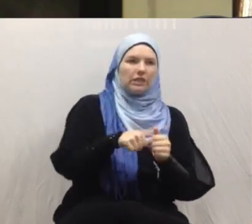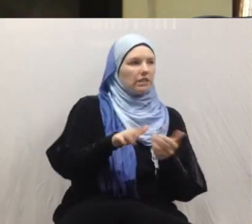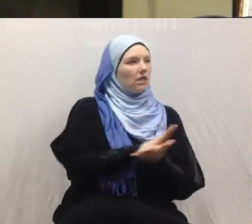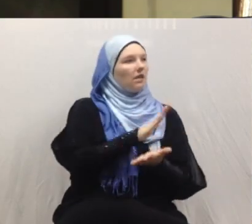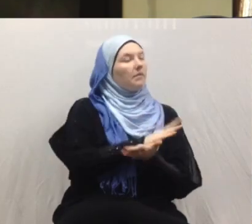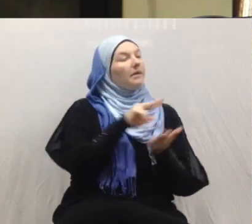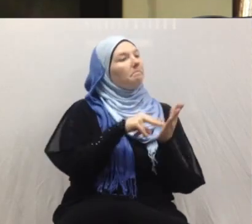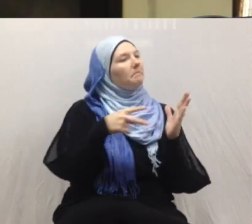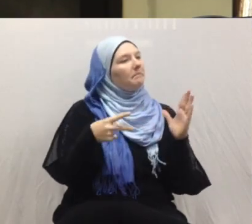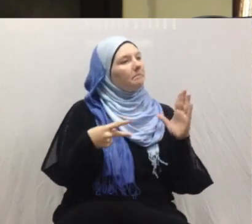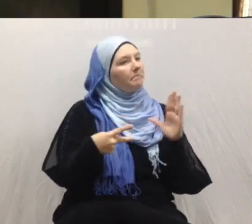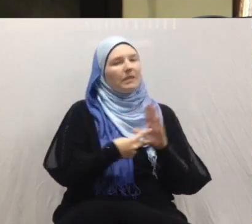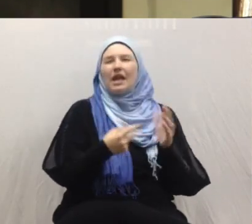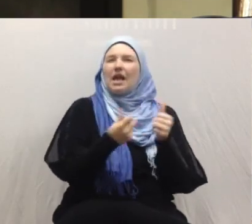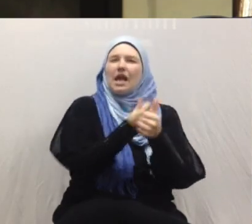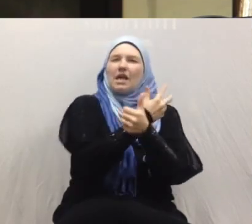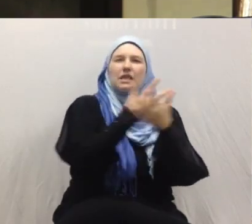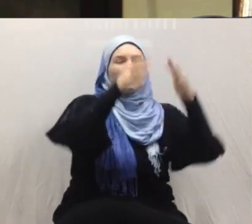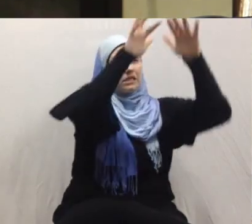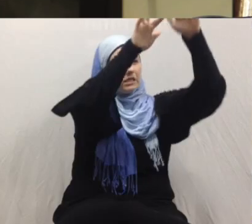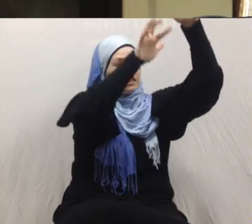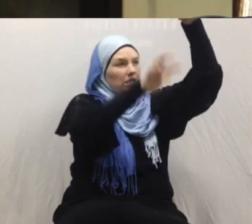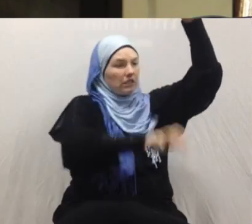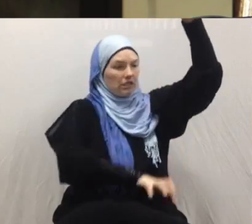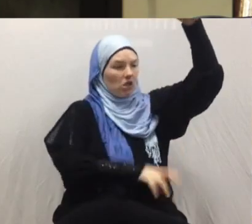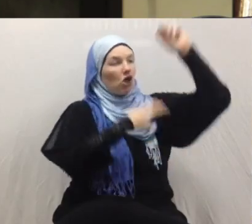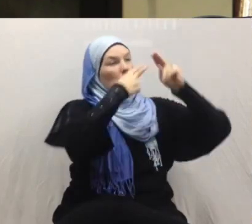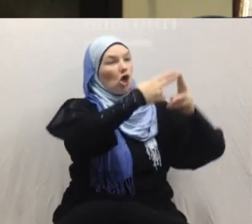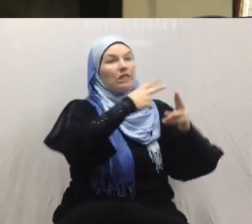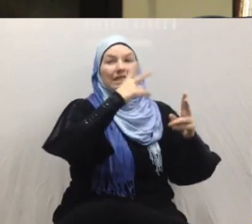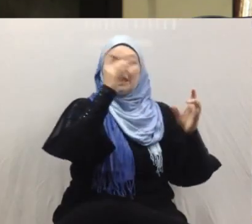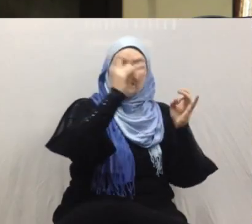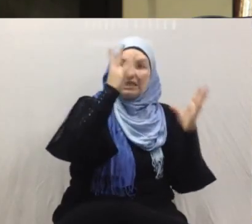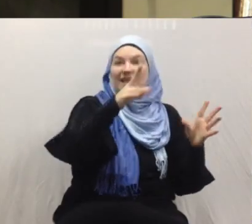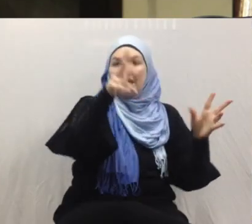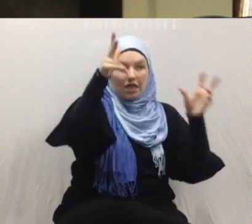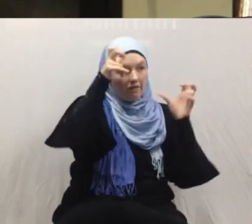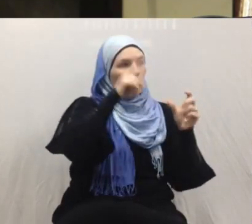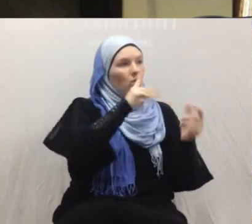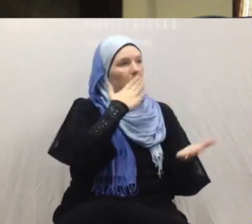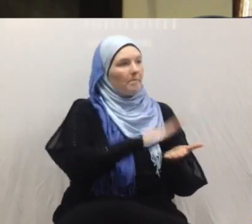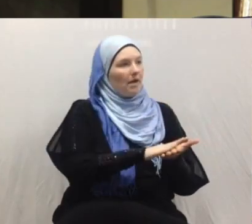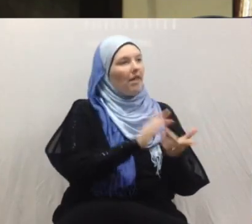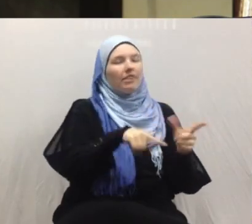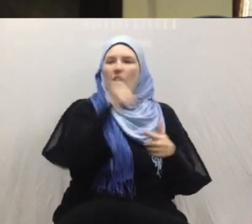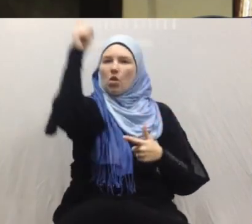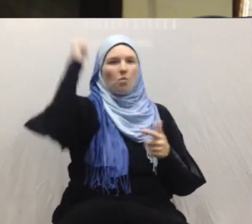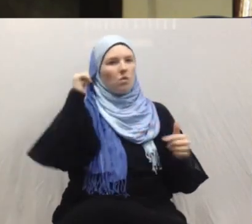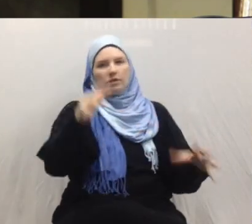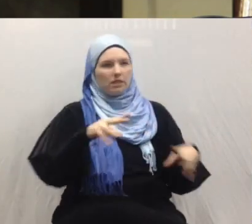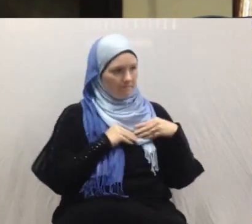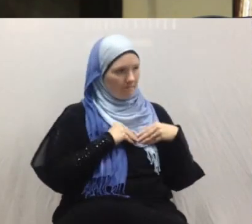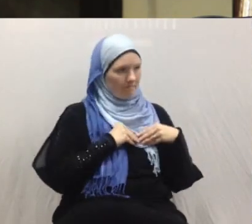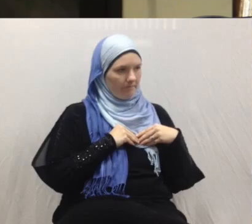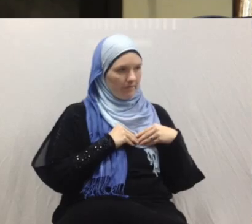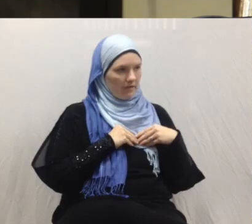means if there is anything that anyone regards as evil or bad, then this would not be acceptable to Allah. So this is